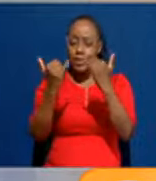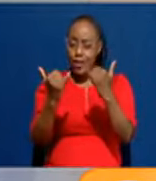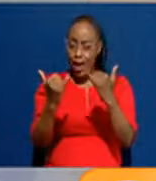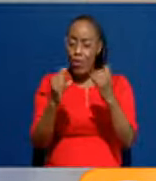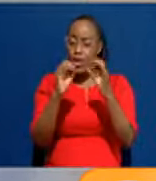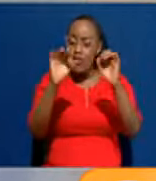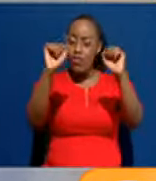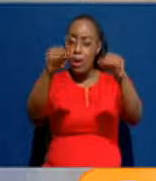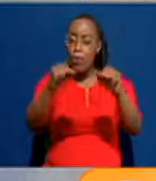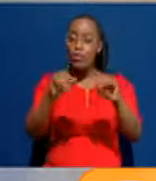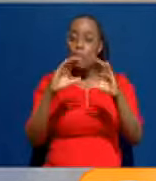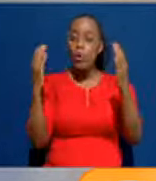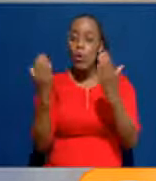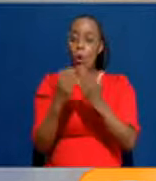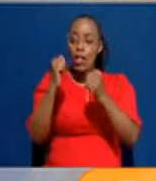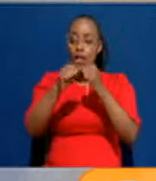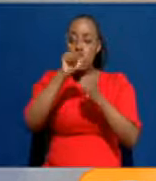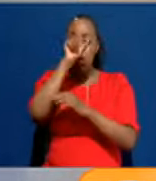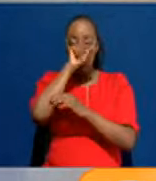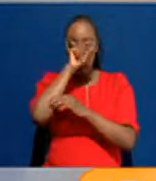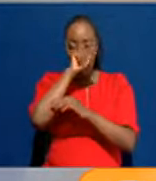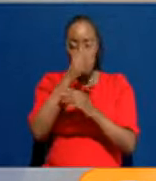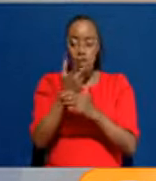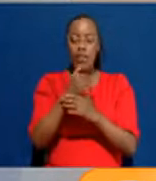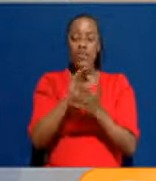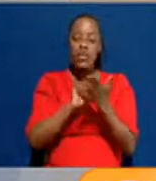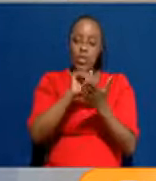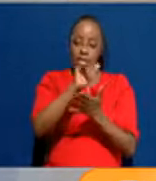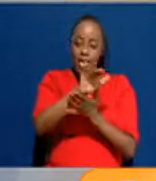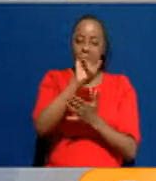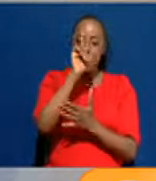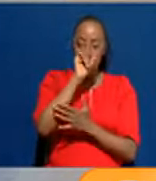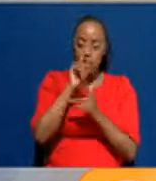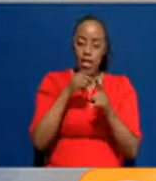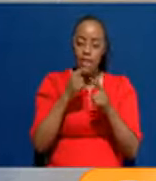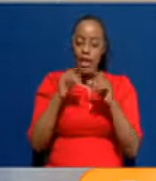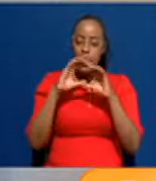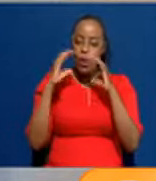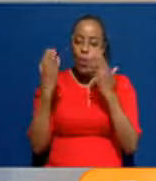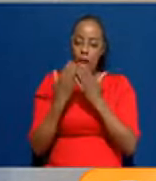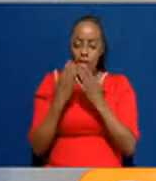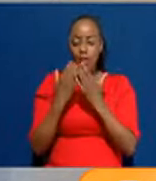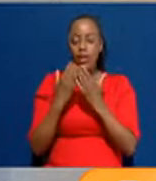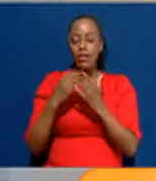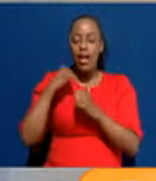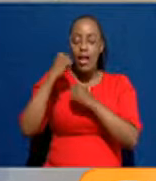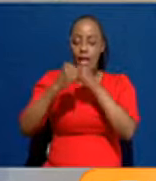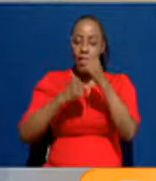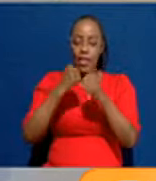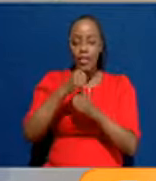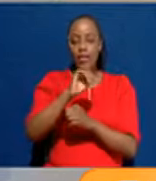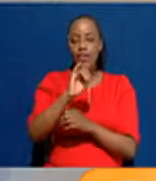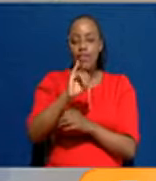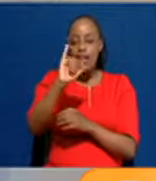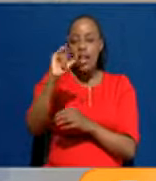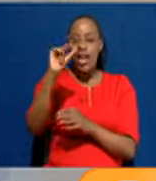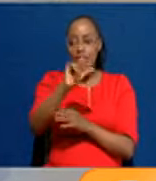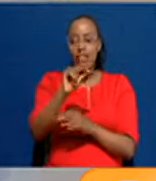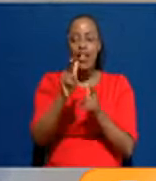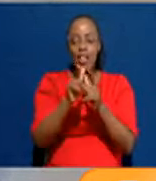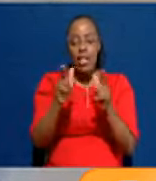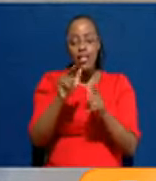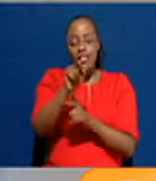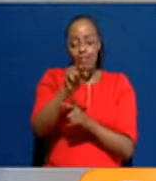you can. World Athletics on Twitter, retweet, and World Athletics on Instagram, like. Let's get Faith